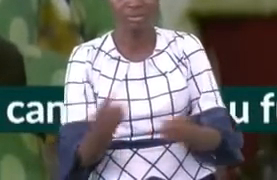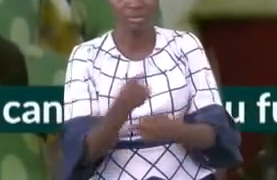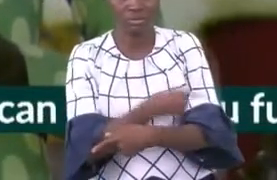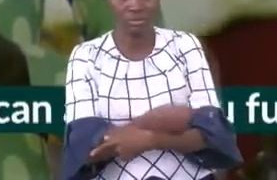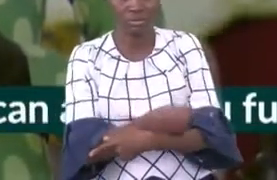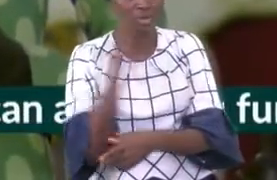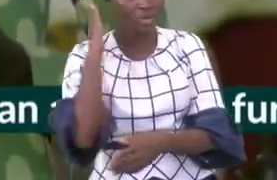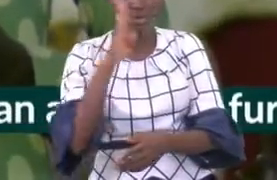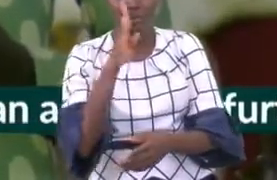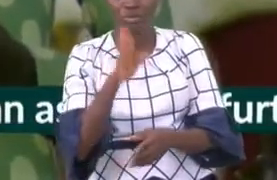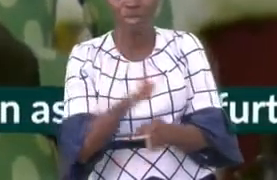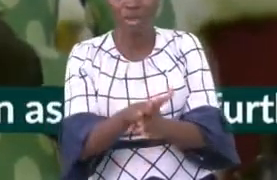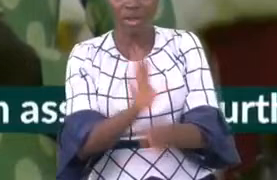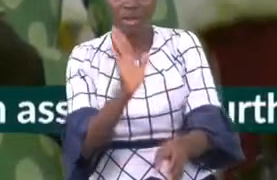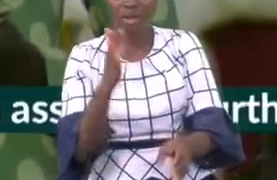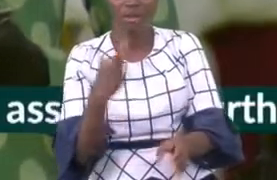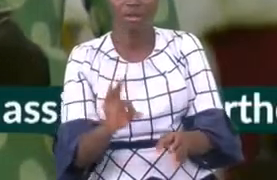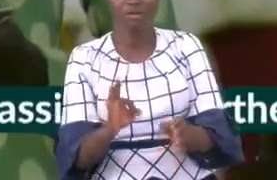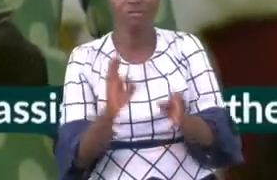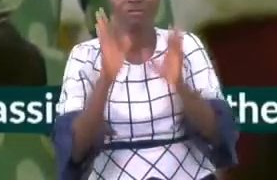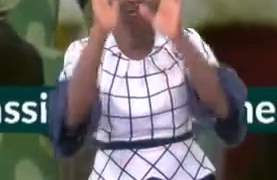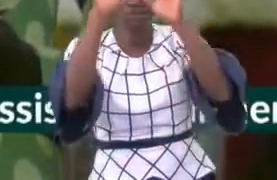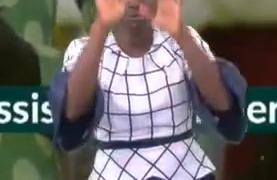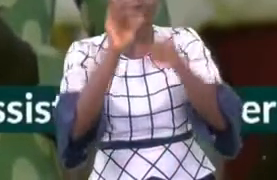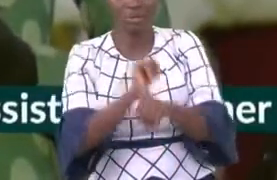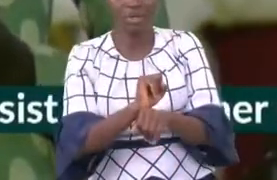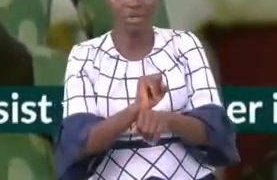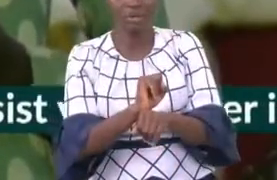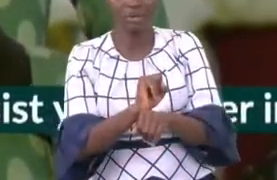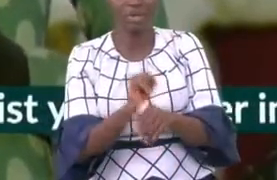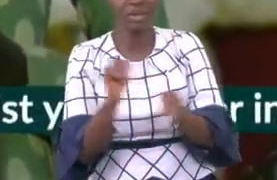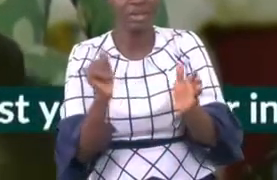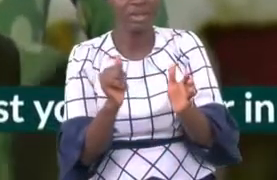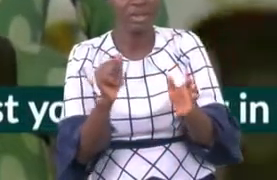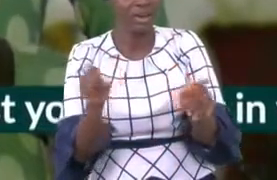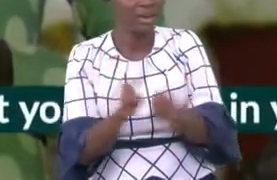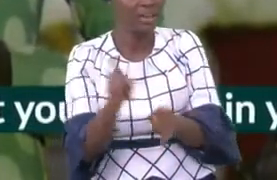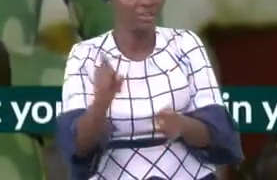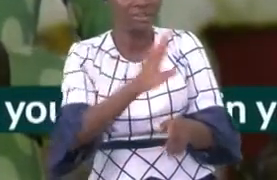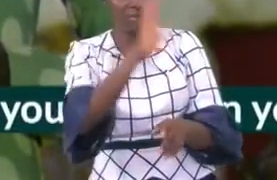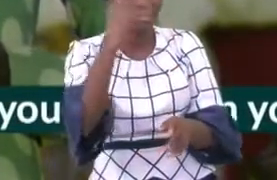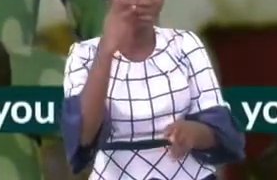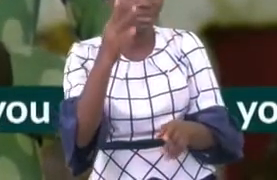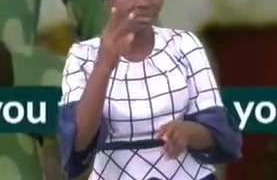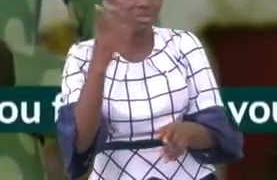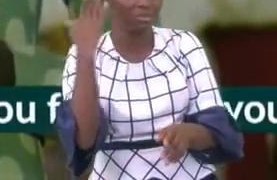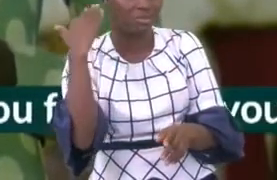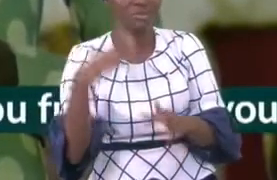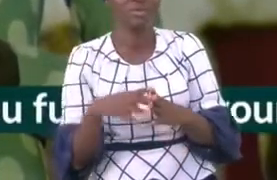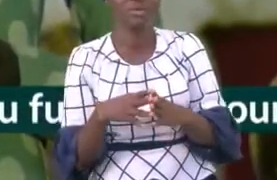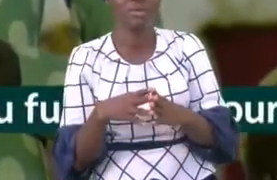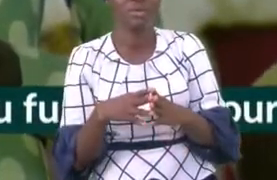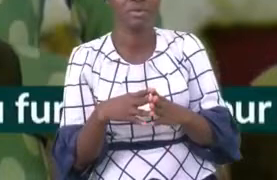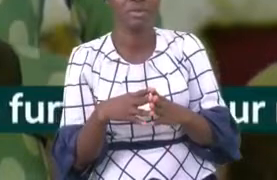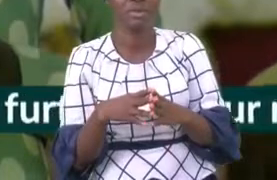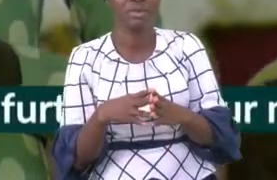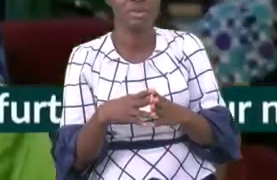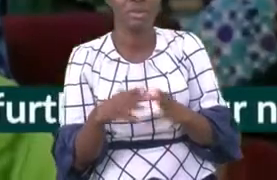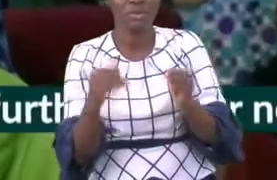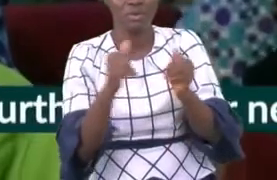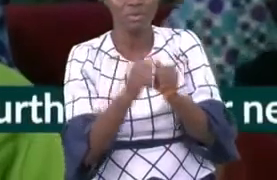like you have never seen before. It's the power that never fails. I challenge